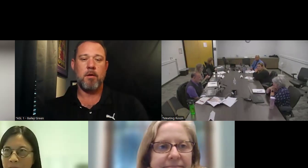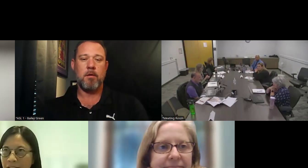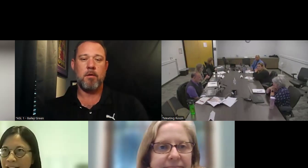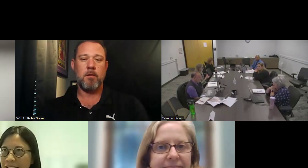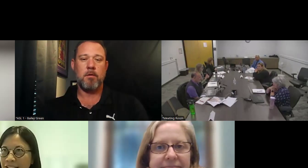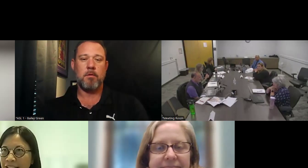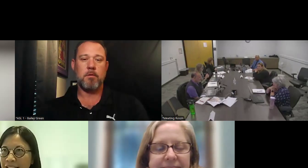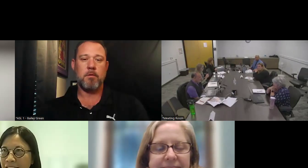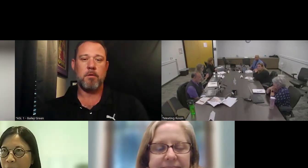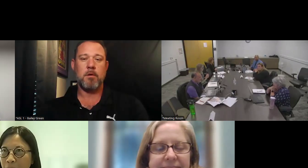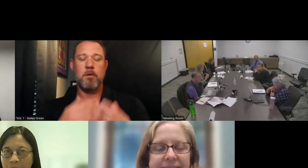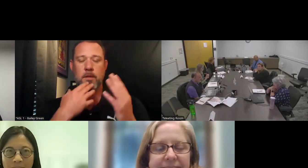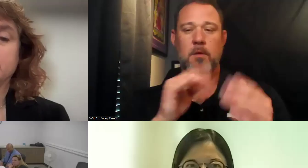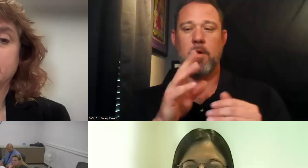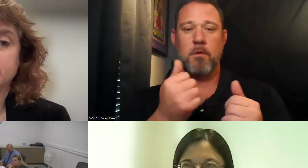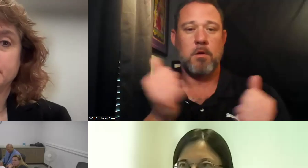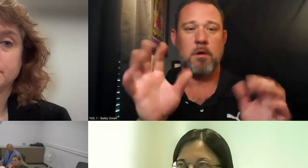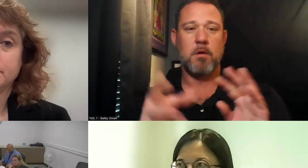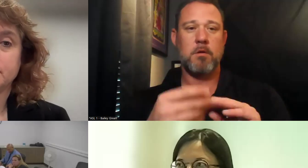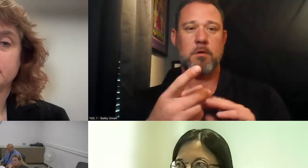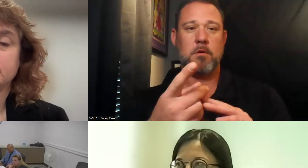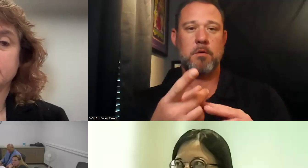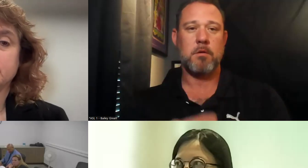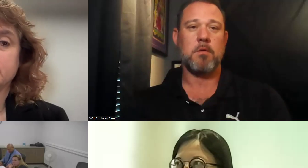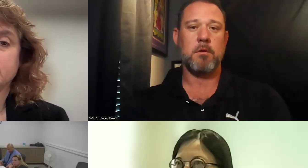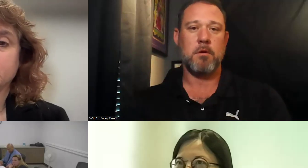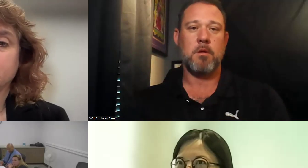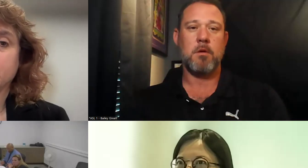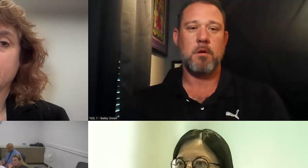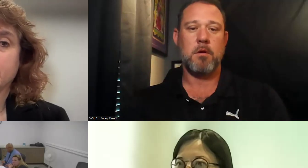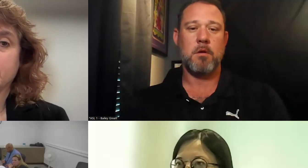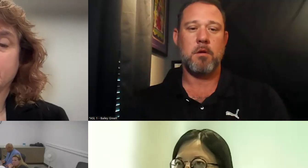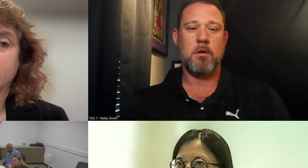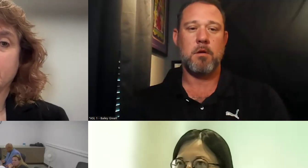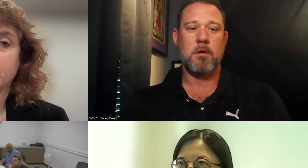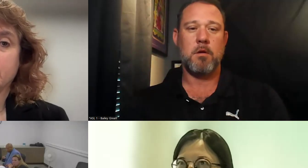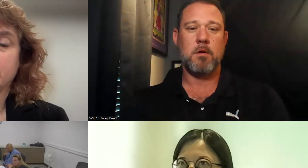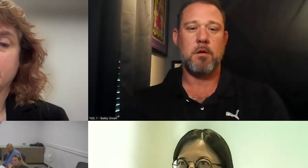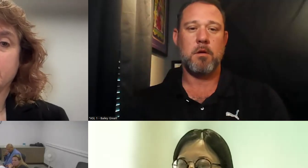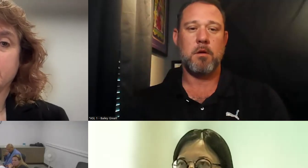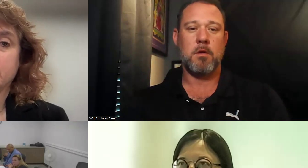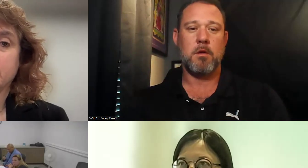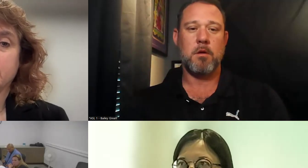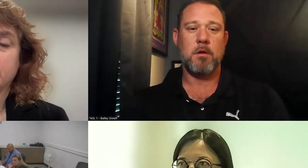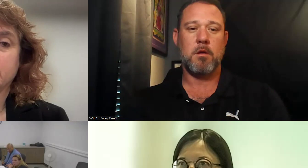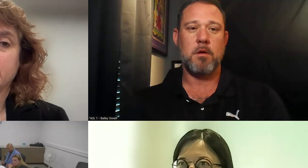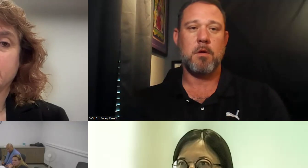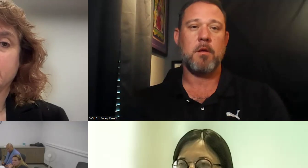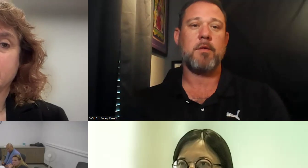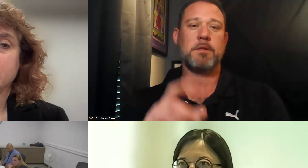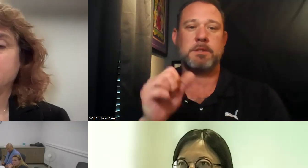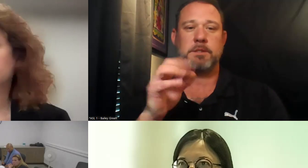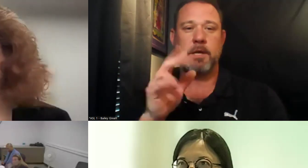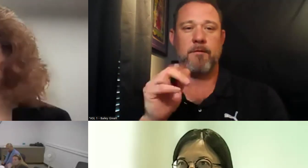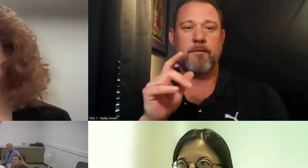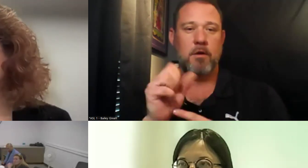Thanks, Barbara. Anyone else? Yeah, I can just interject here. This is Sarah Farias. I'm